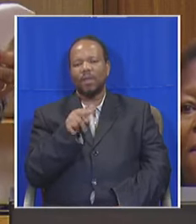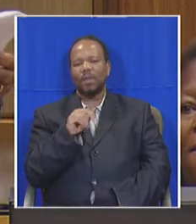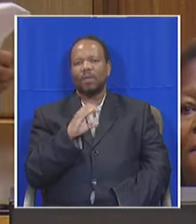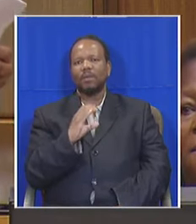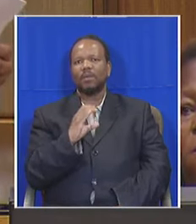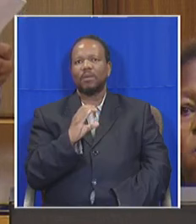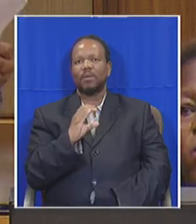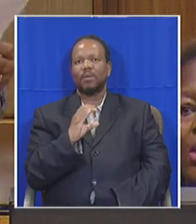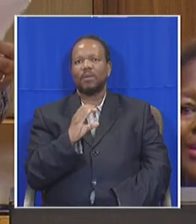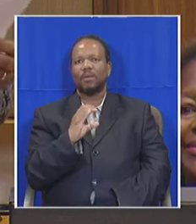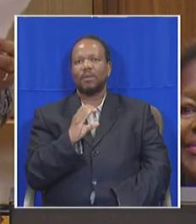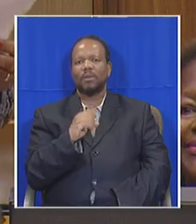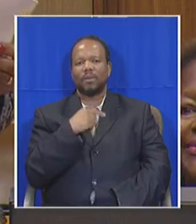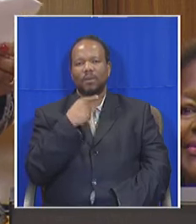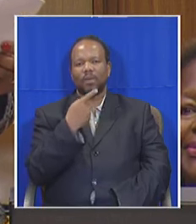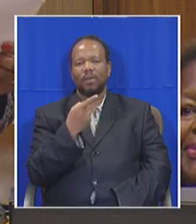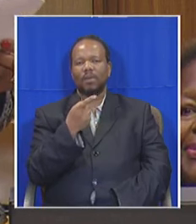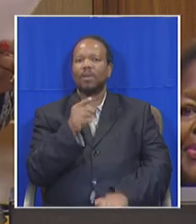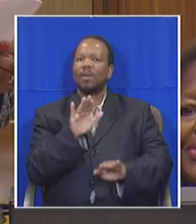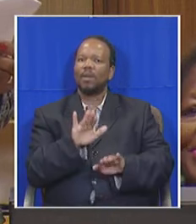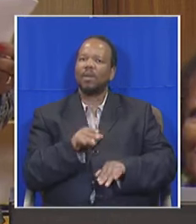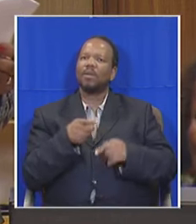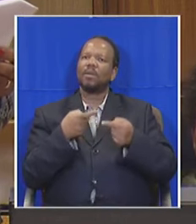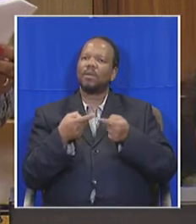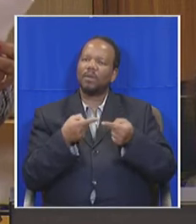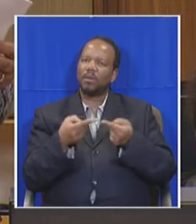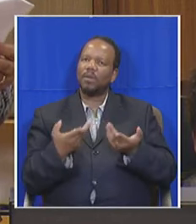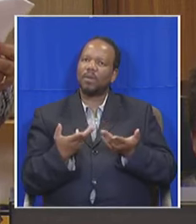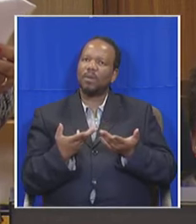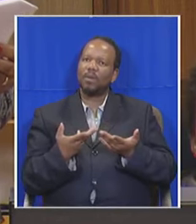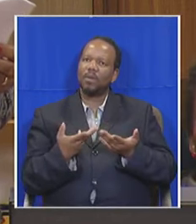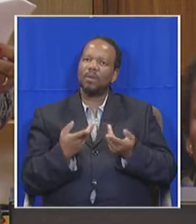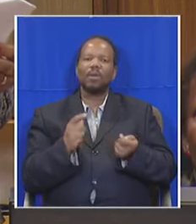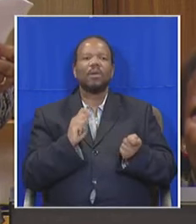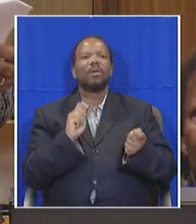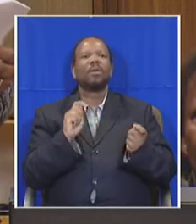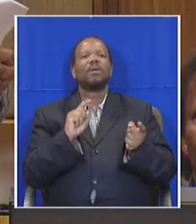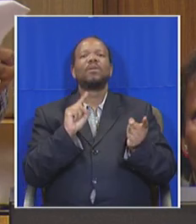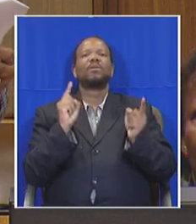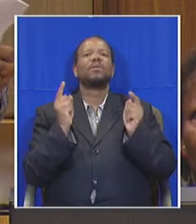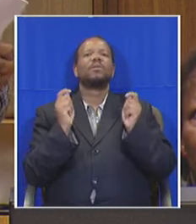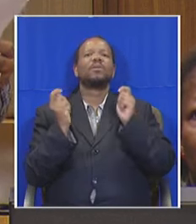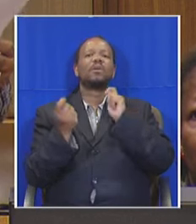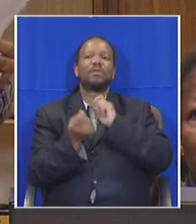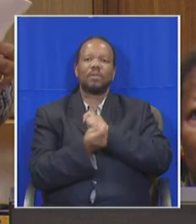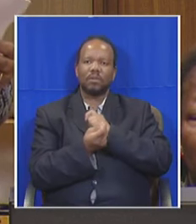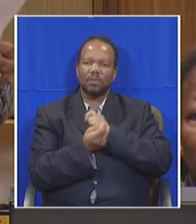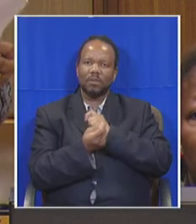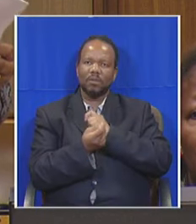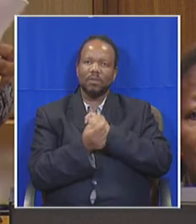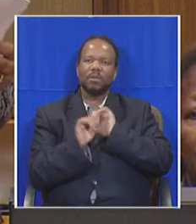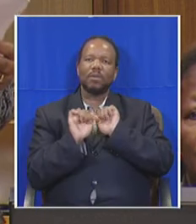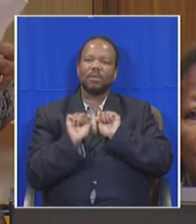Congress that in its next sitting, the House debates transformation of ownership and